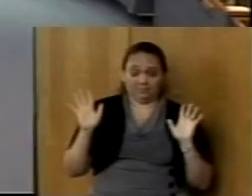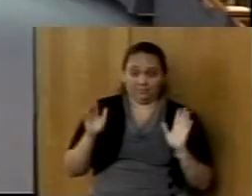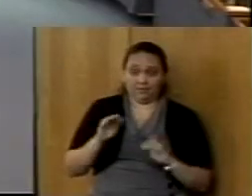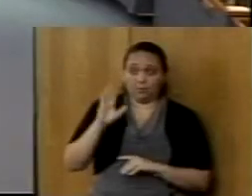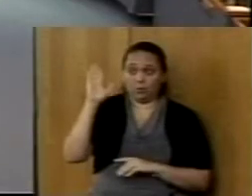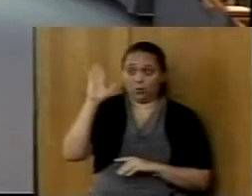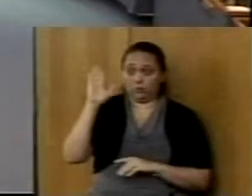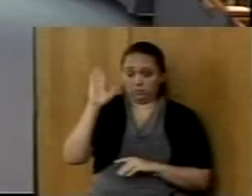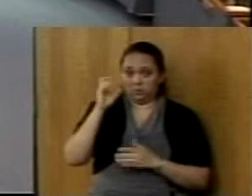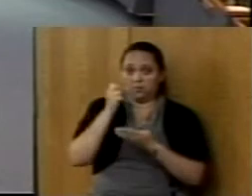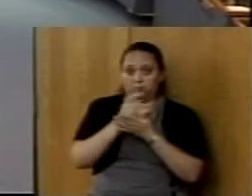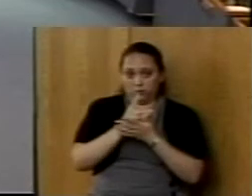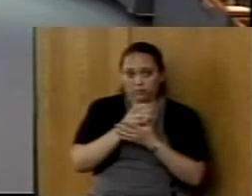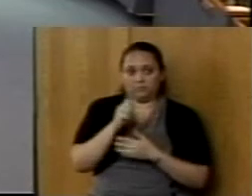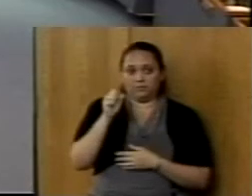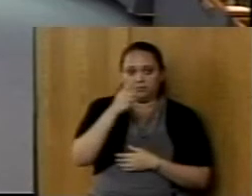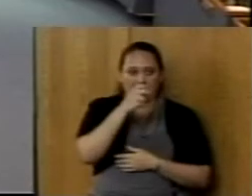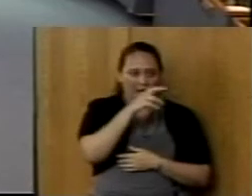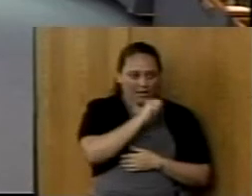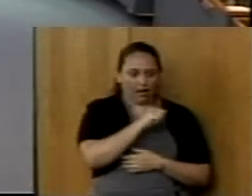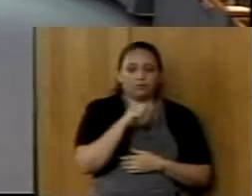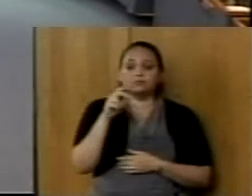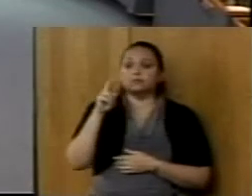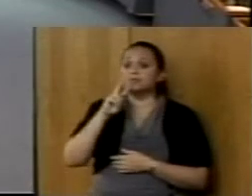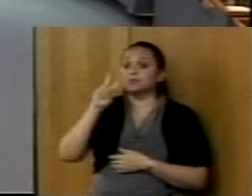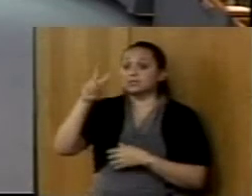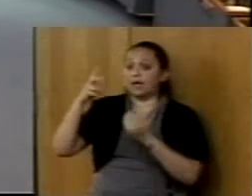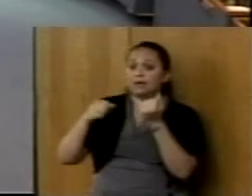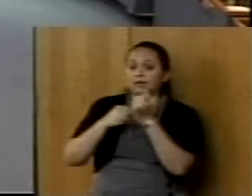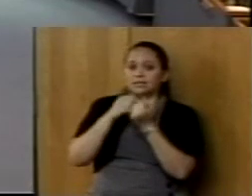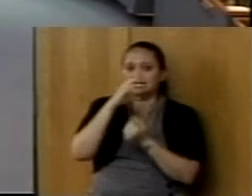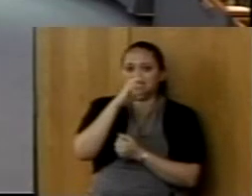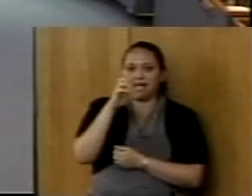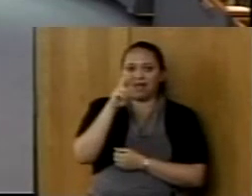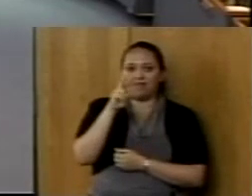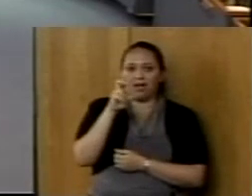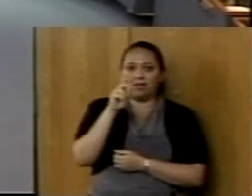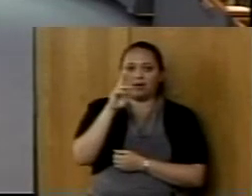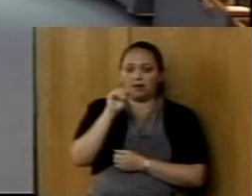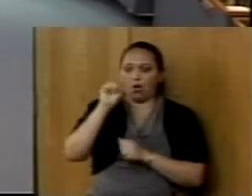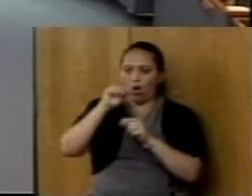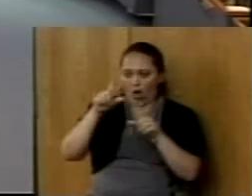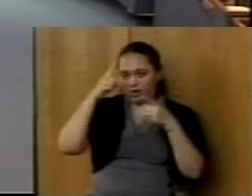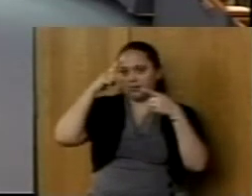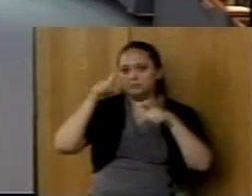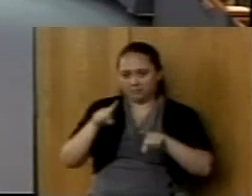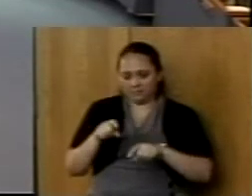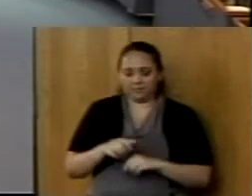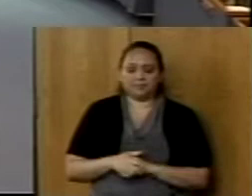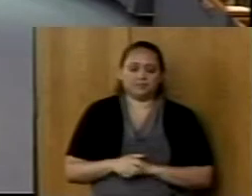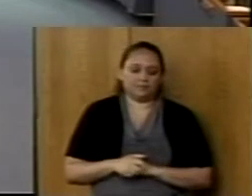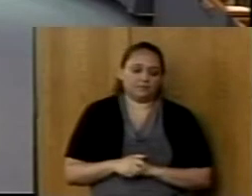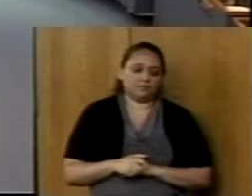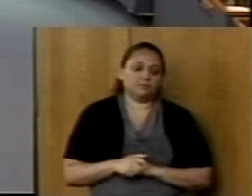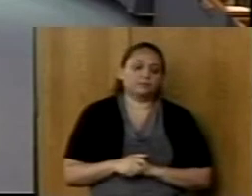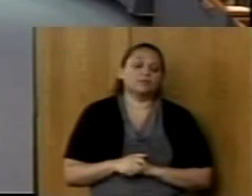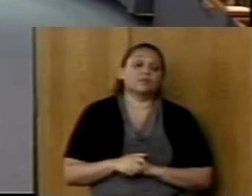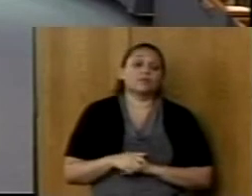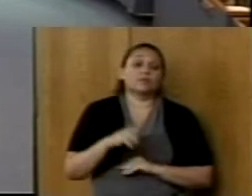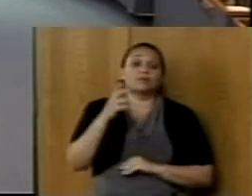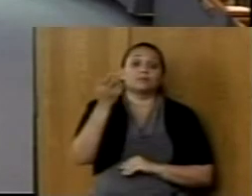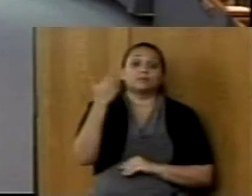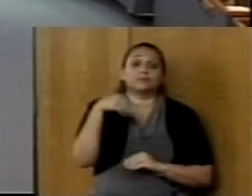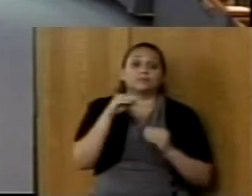I have a motion to approve. Move to approve. I have a motion, Mrs. Peña, to approve item 13, seconded by Dr. Saavedra. All in favor? Aye. Motion passes unanimously. Moving